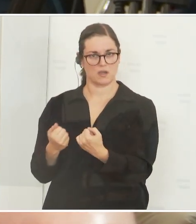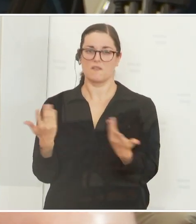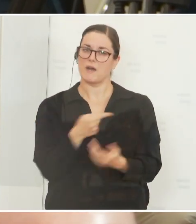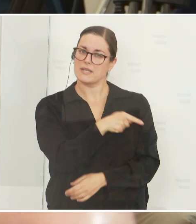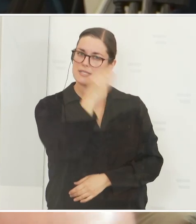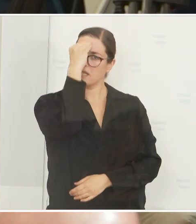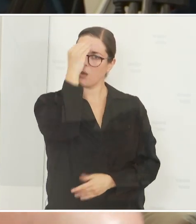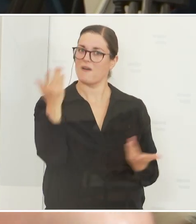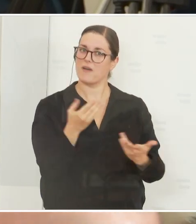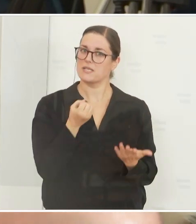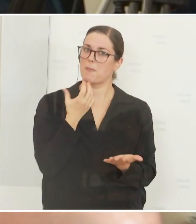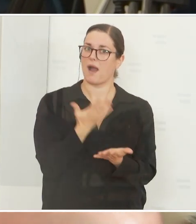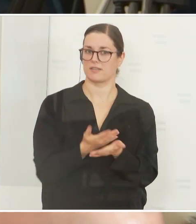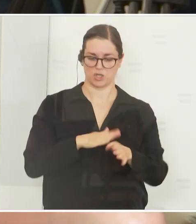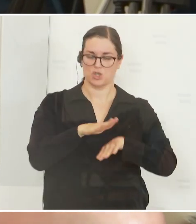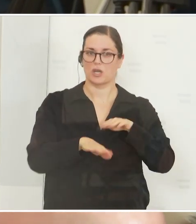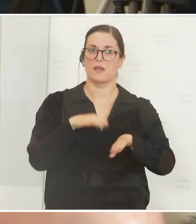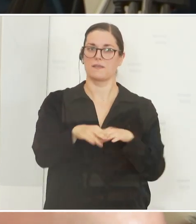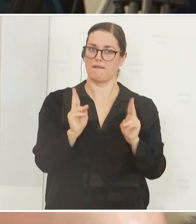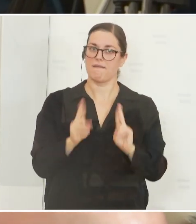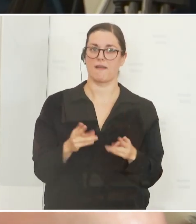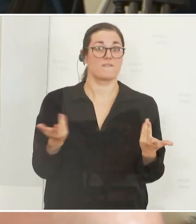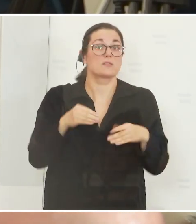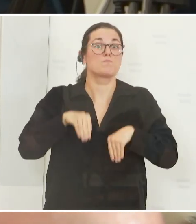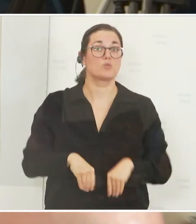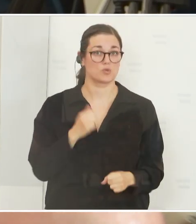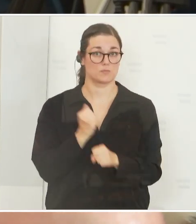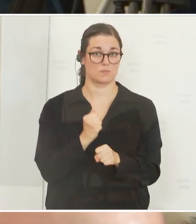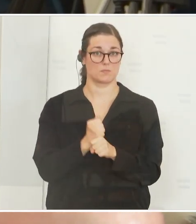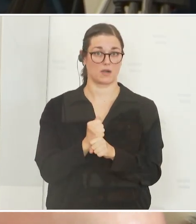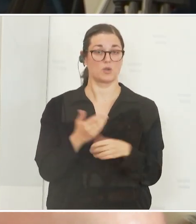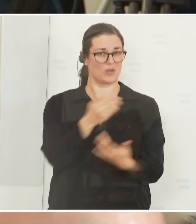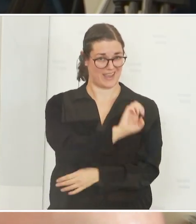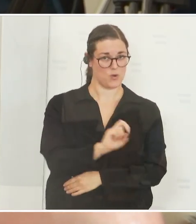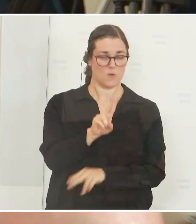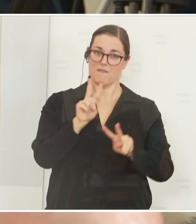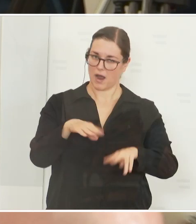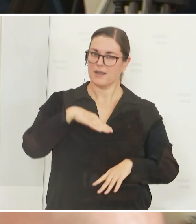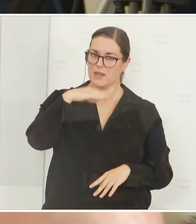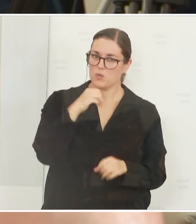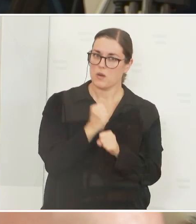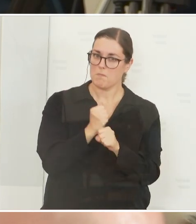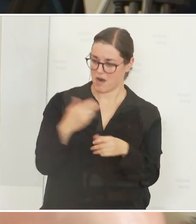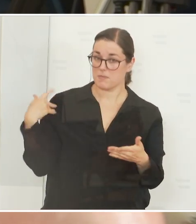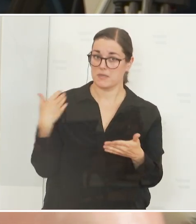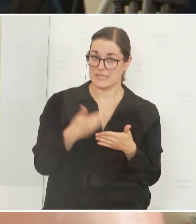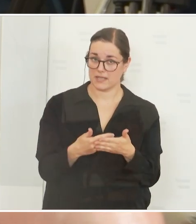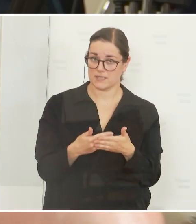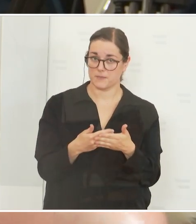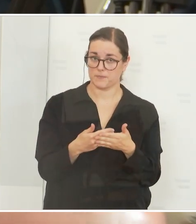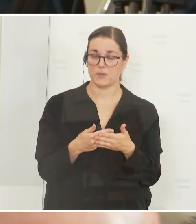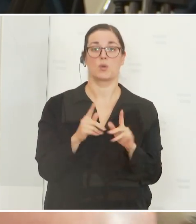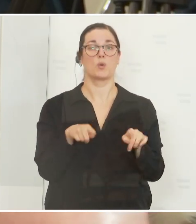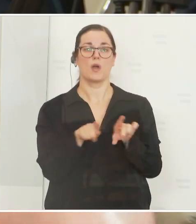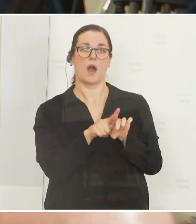those practical steps you have been mentioning that need to be taken, and has the EU been doing enough so far? And